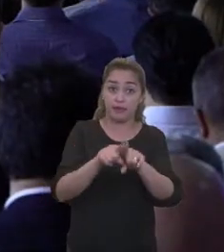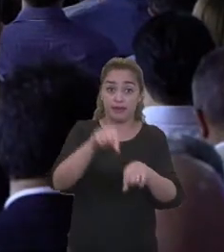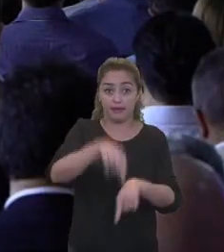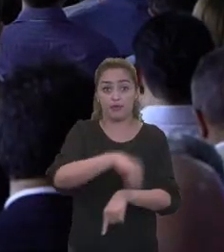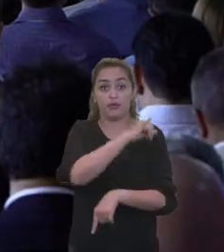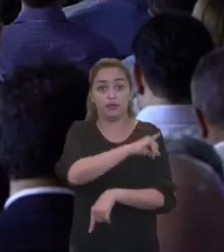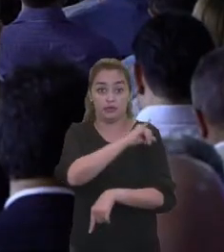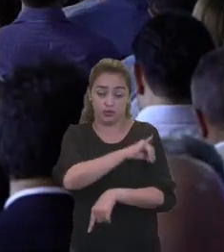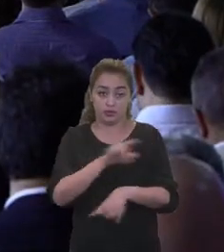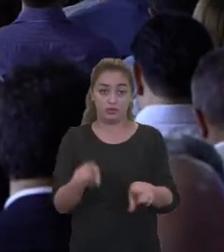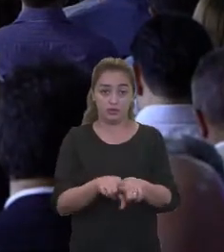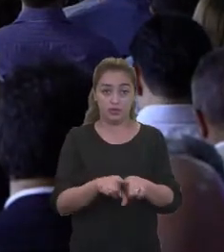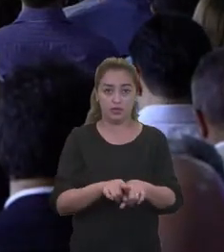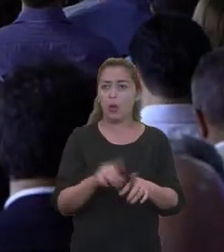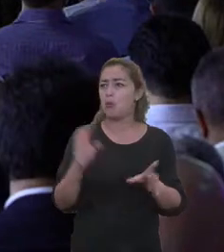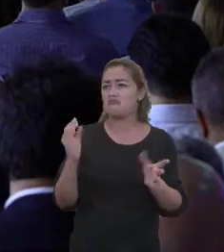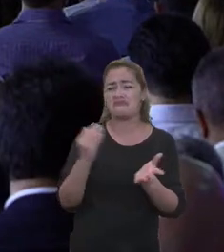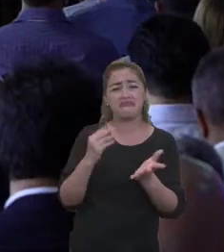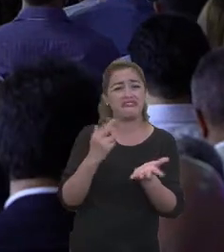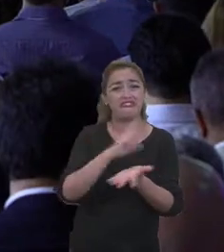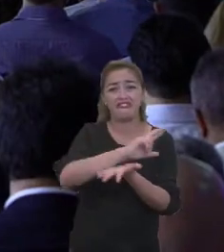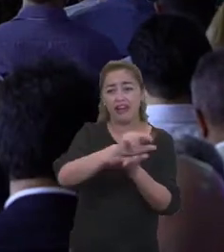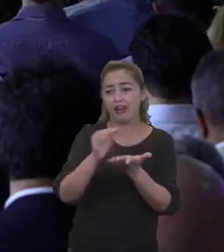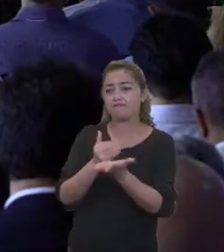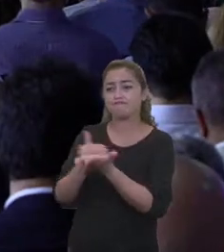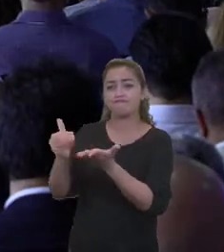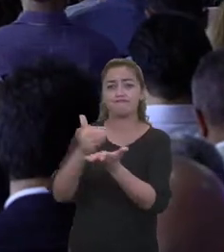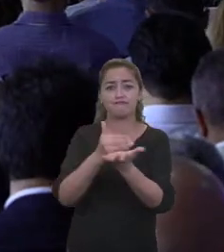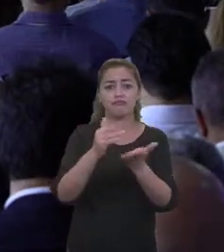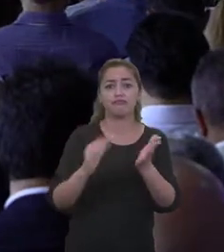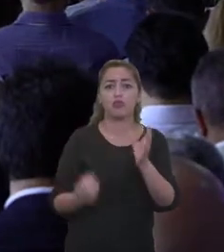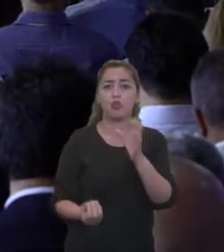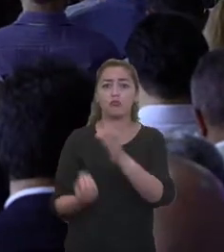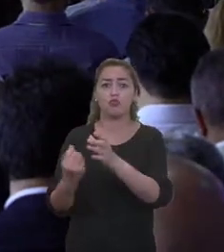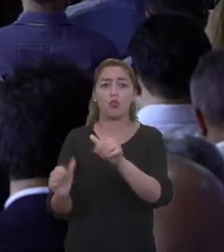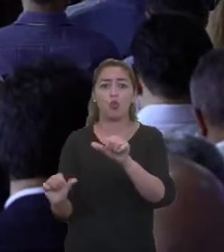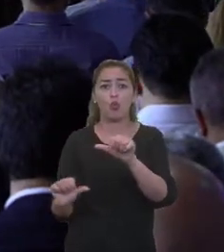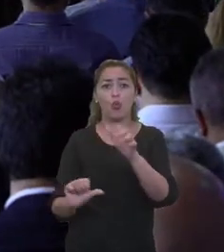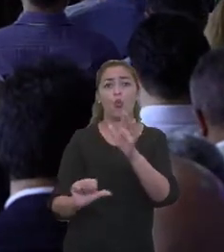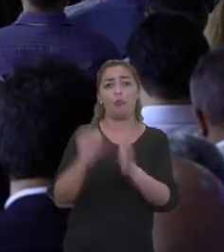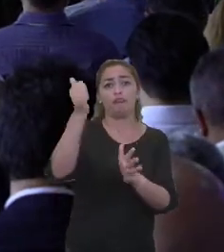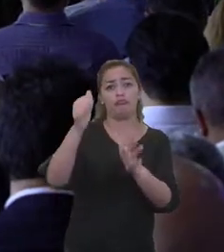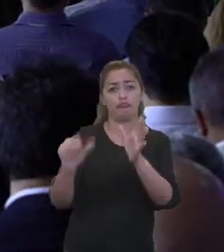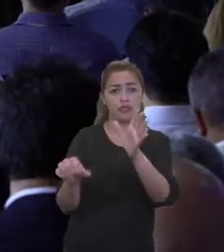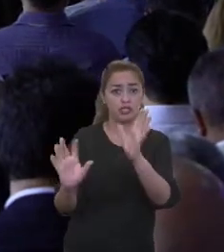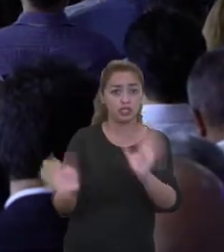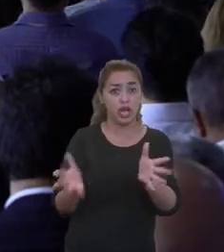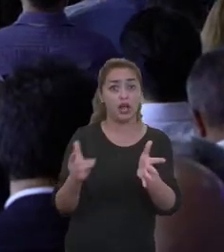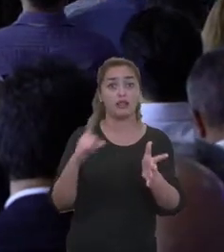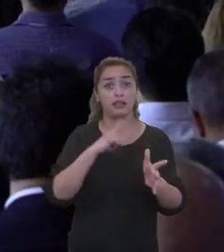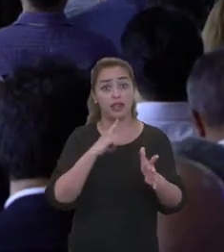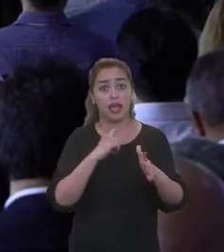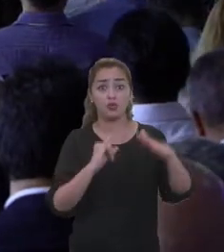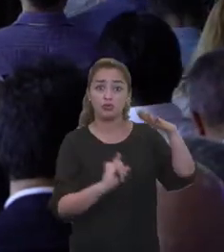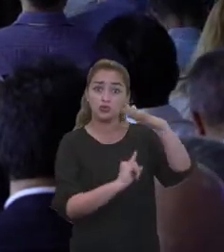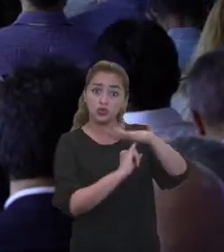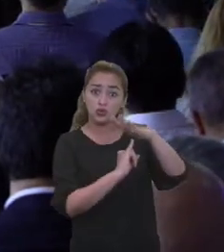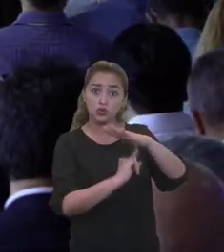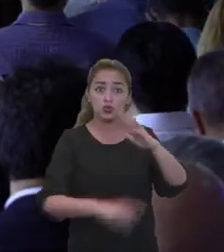de Janeiro. We also have several other social initiatives that are the TIM